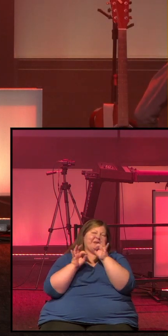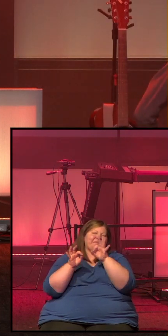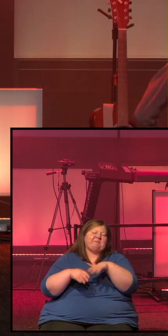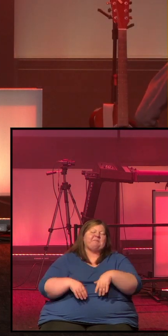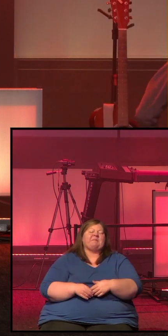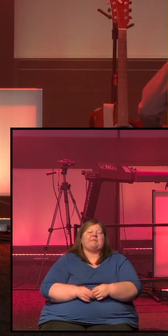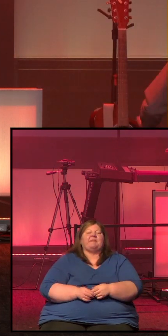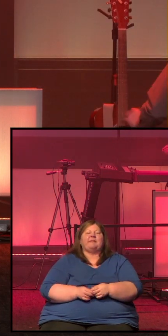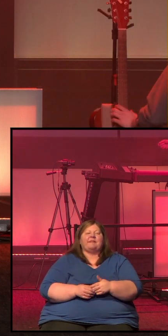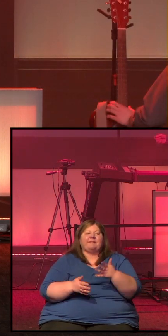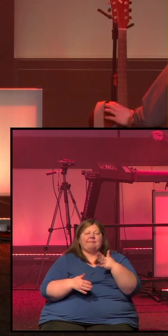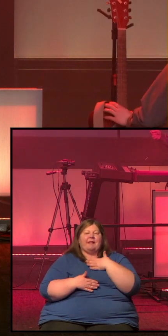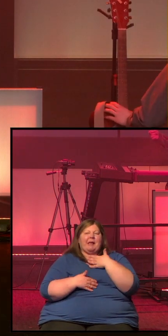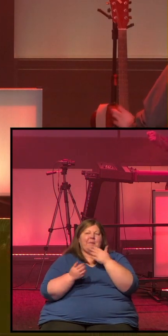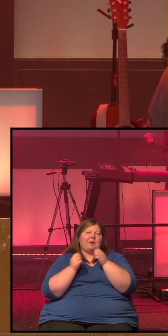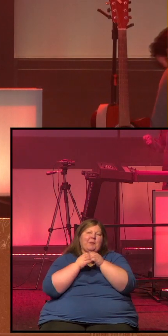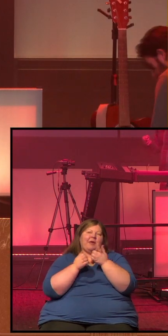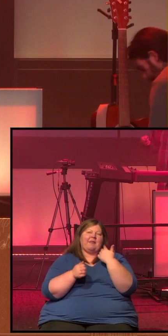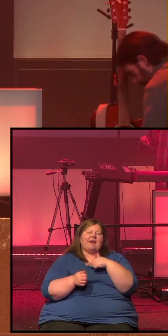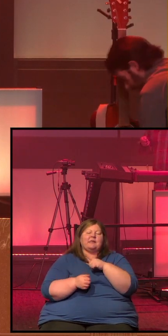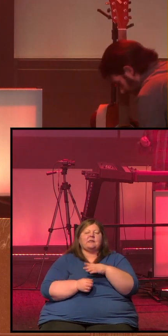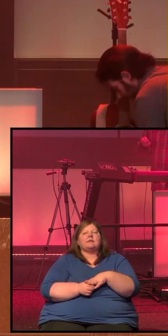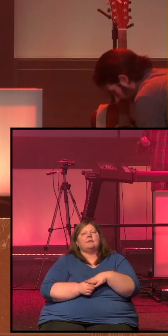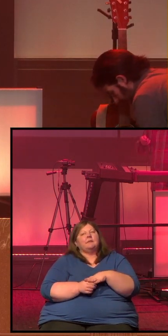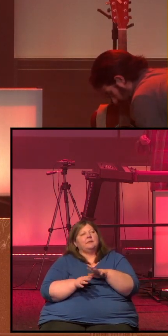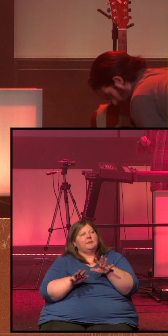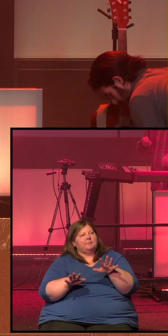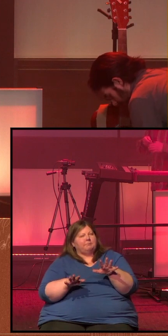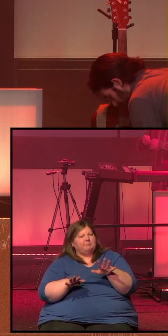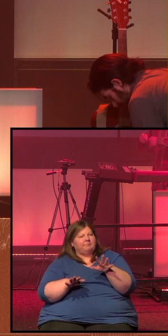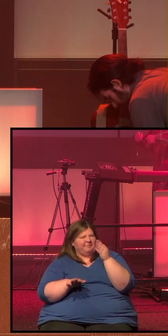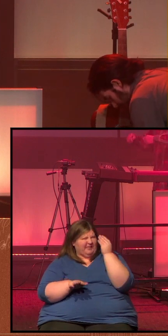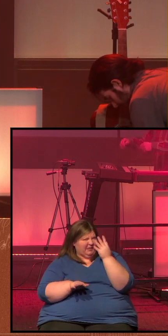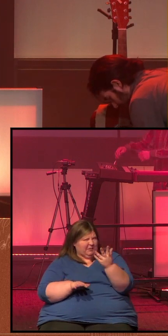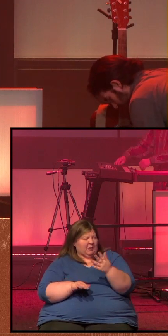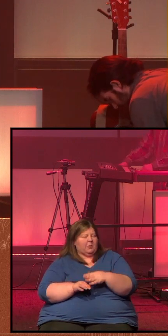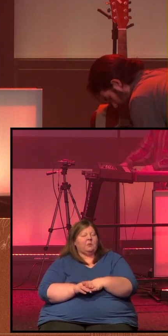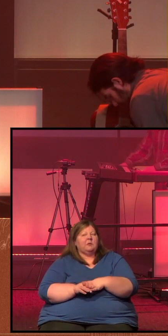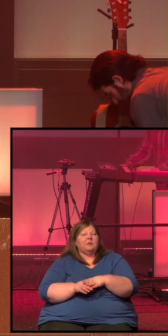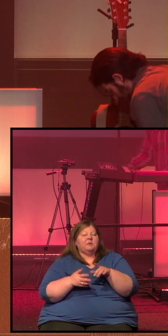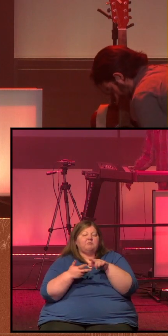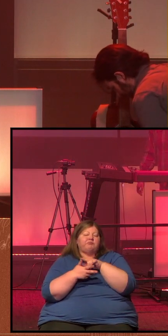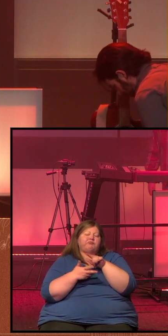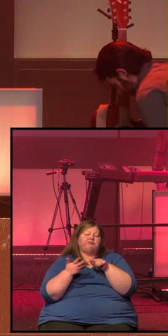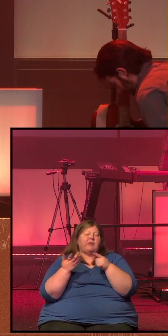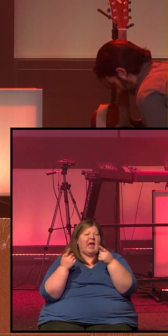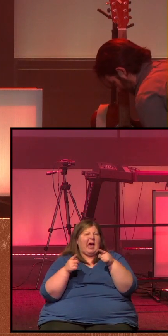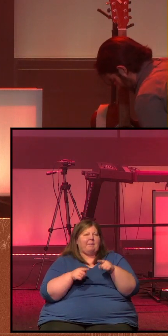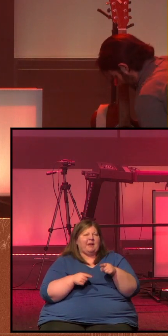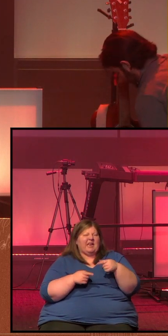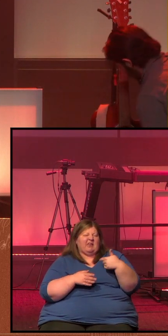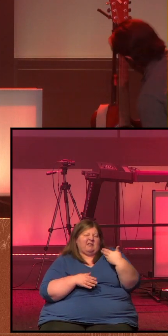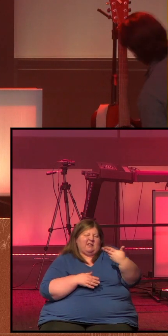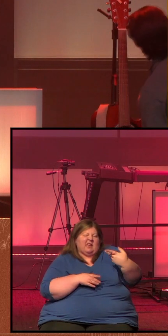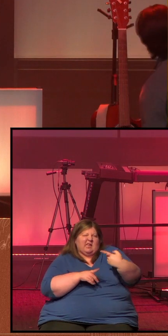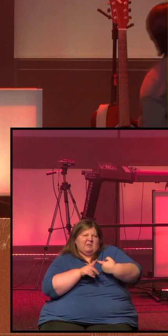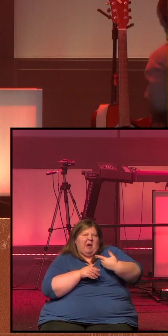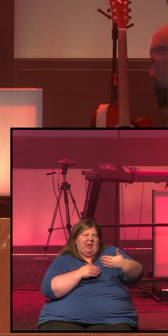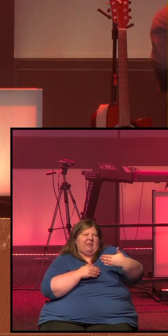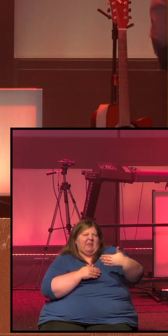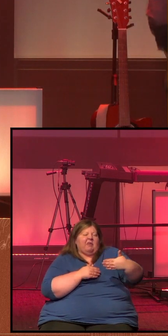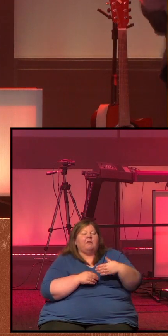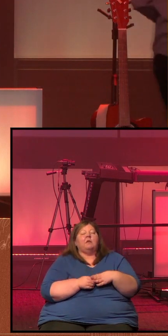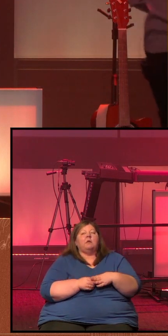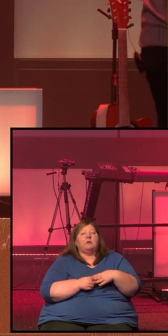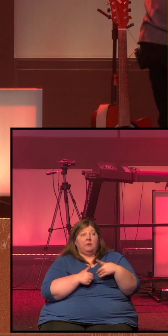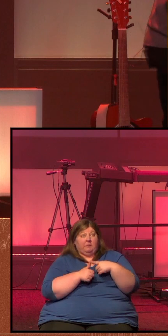well, and it's great to have you. I'd love to just tell you guys, if I could, a couple of things that are coming up here in the next month at Frontline. First of all